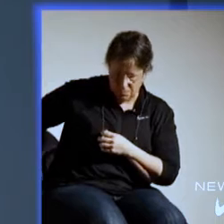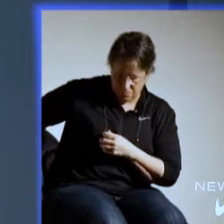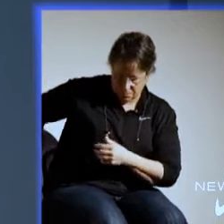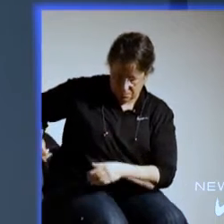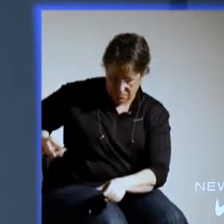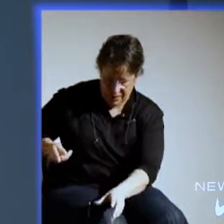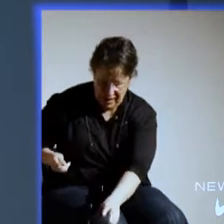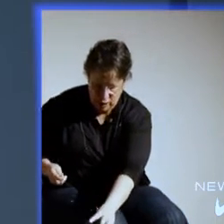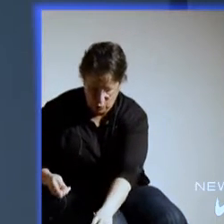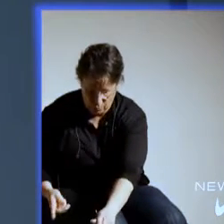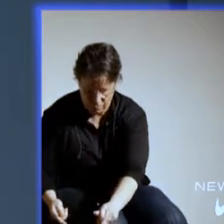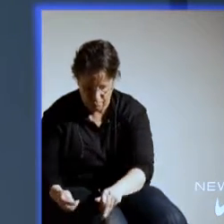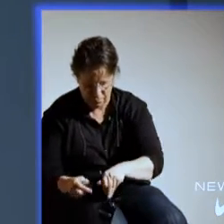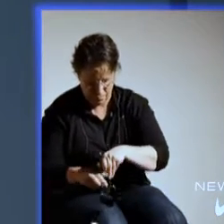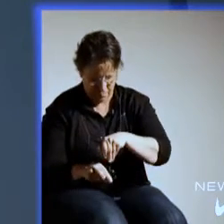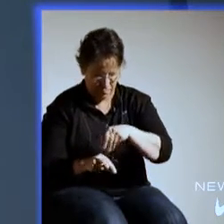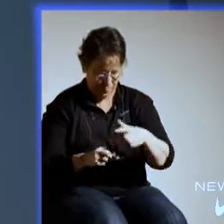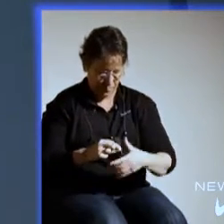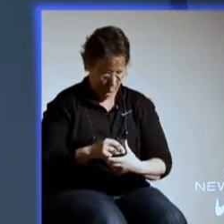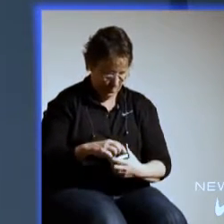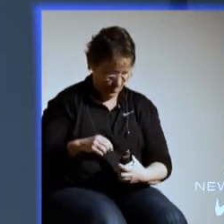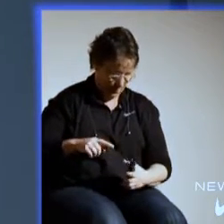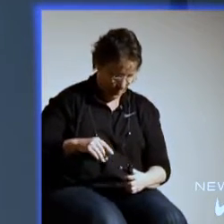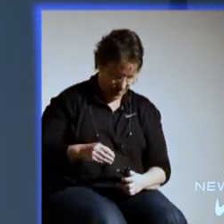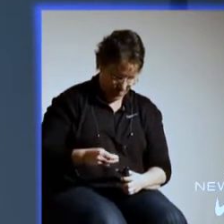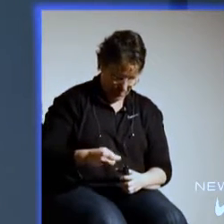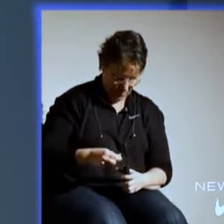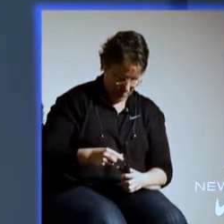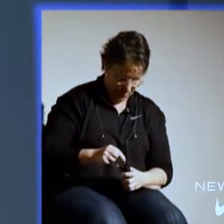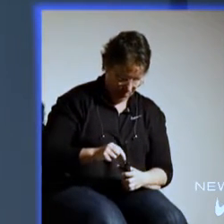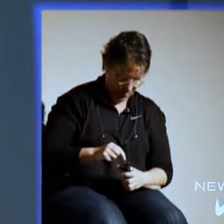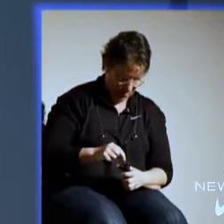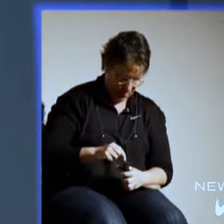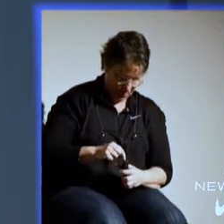know, in the same way, you can see where I'm going with this.